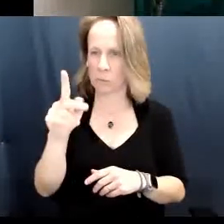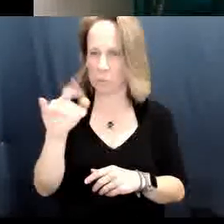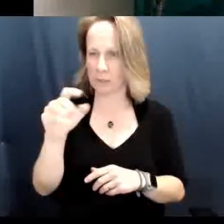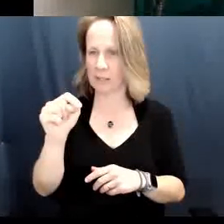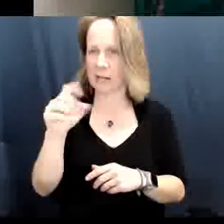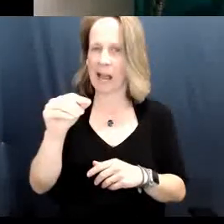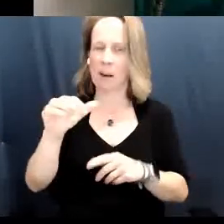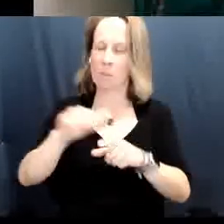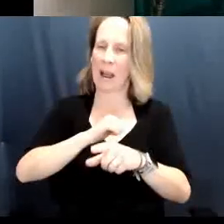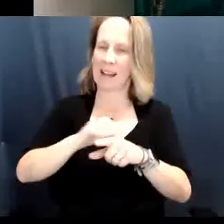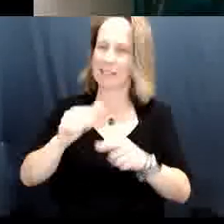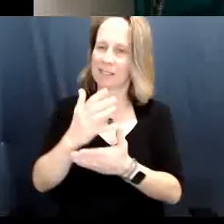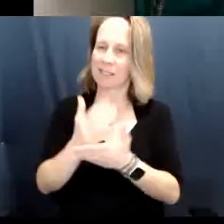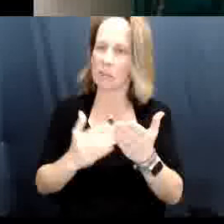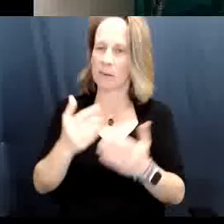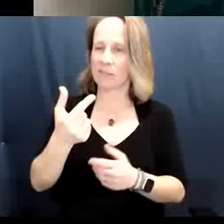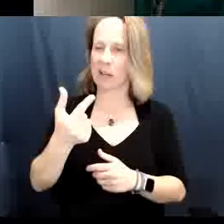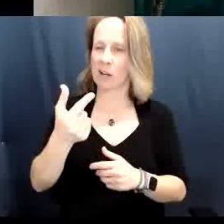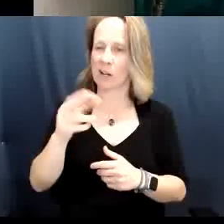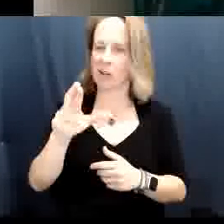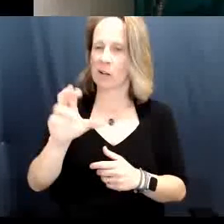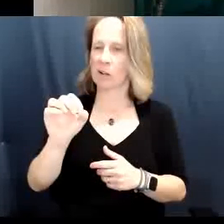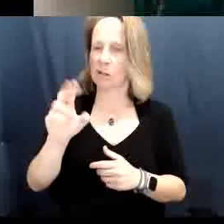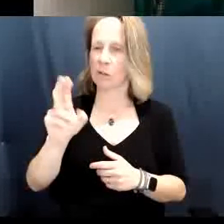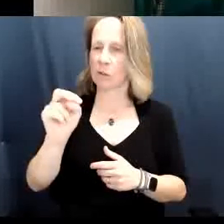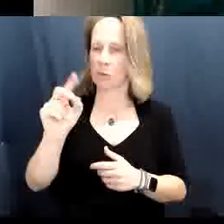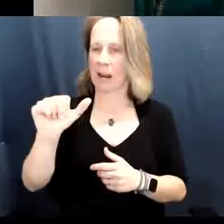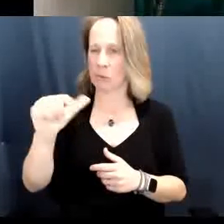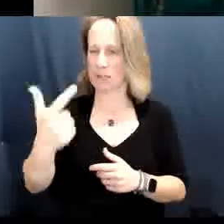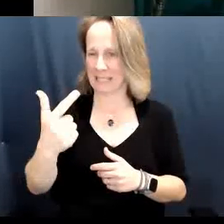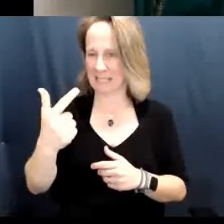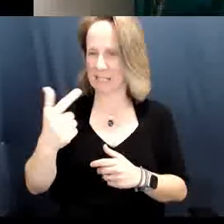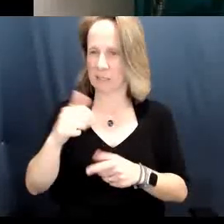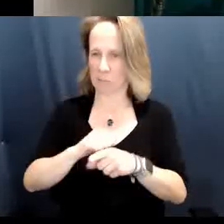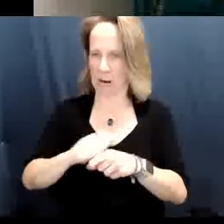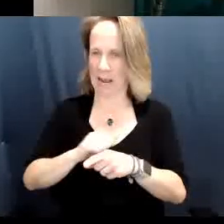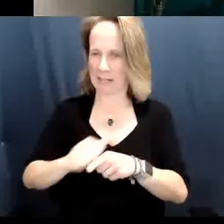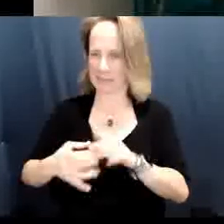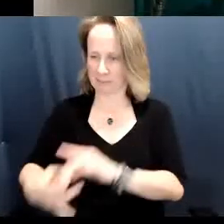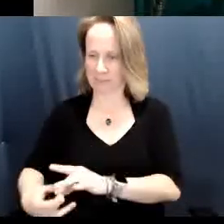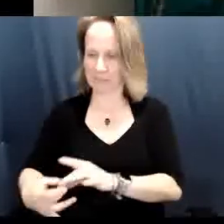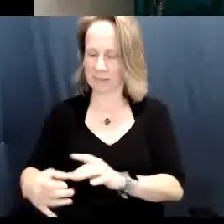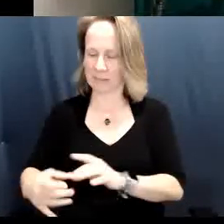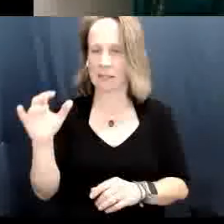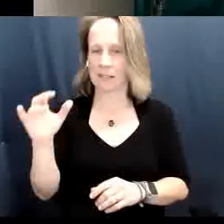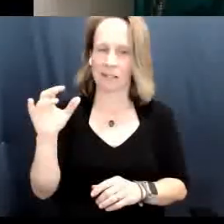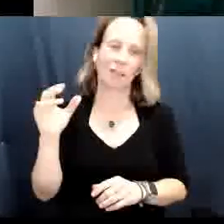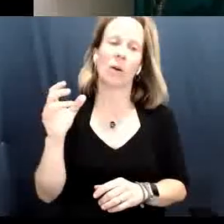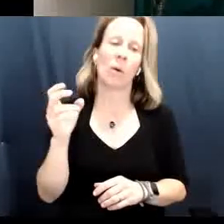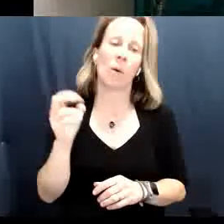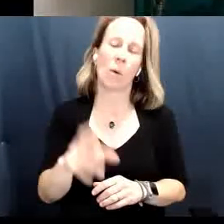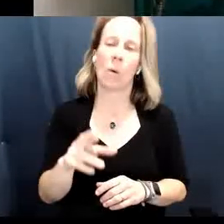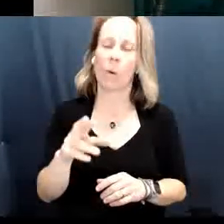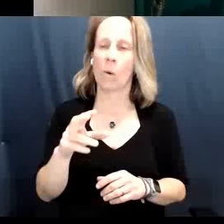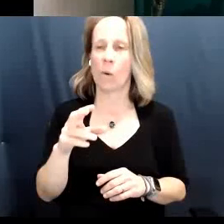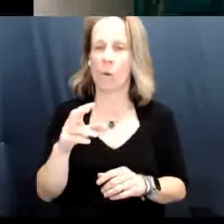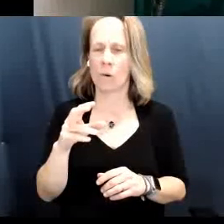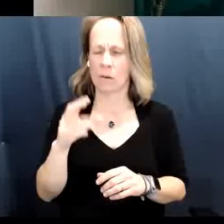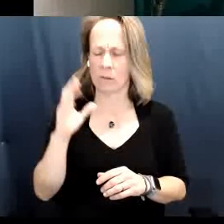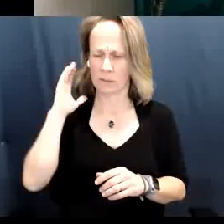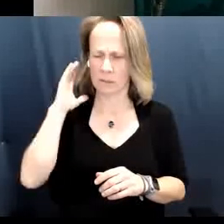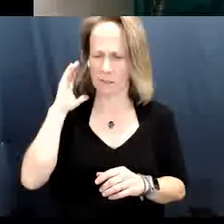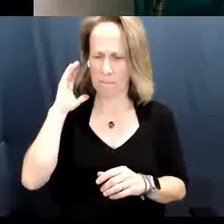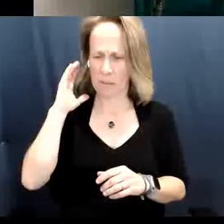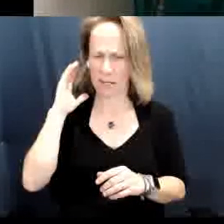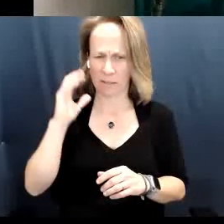grounding exercises. You might also want to do the clothesline project, right? So combining support with art,